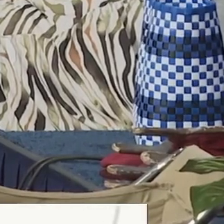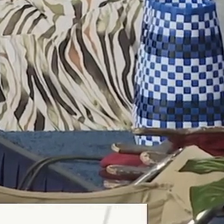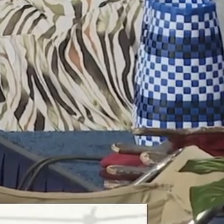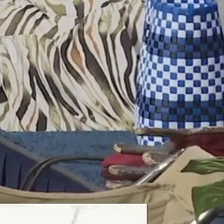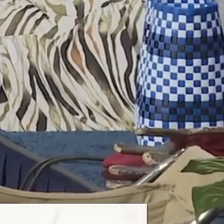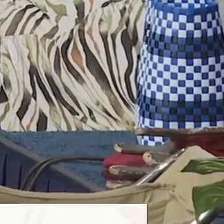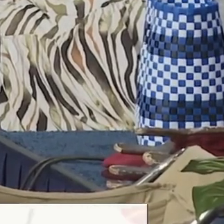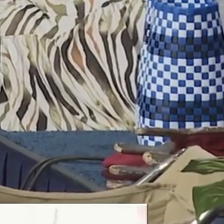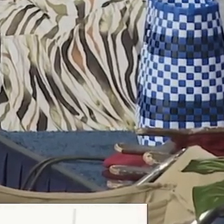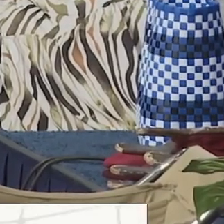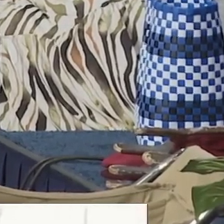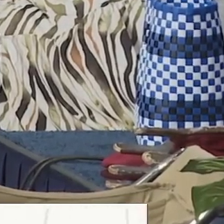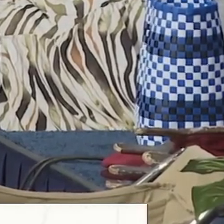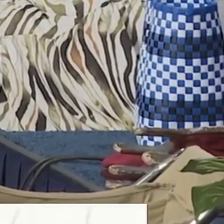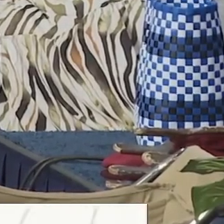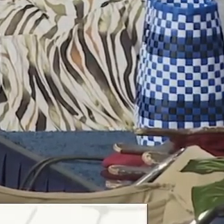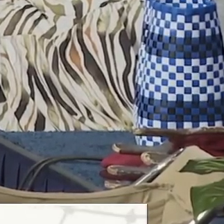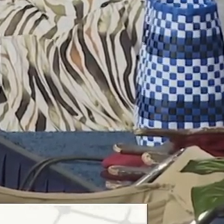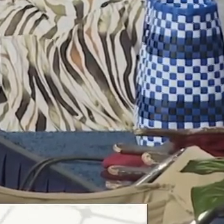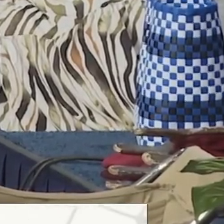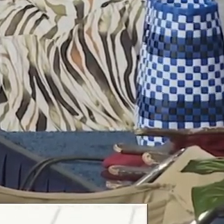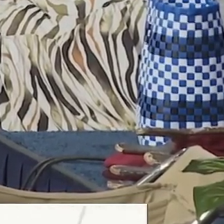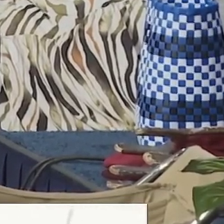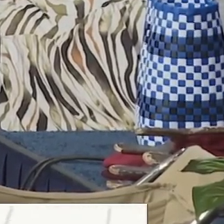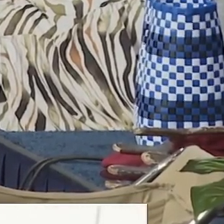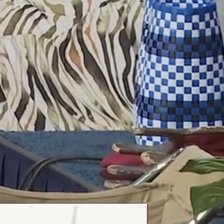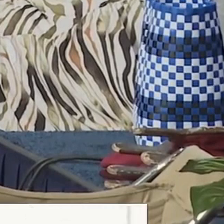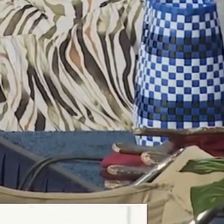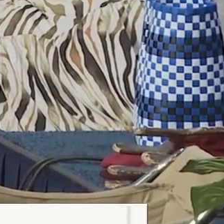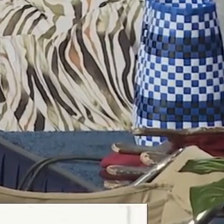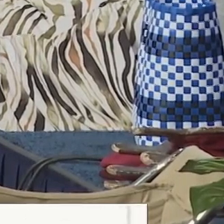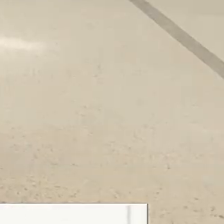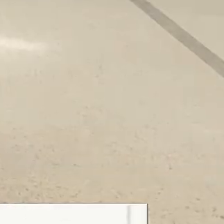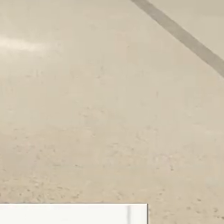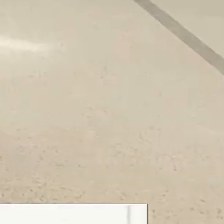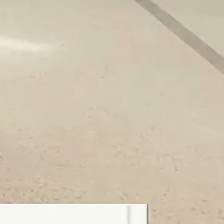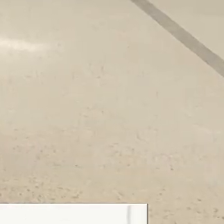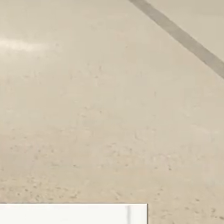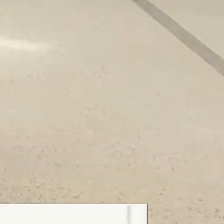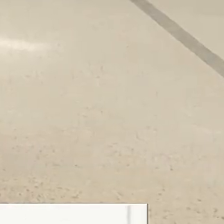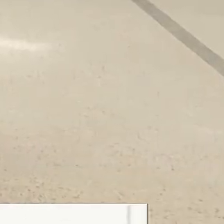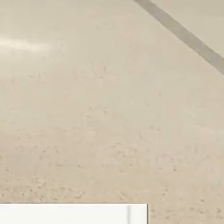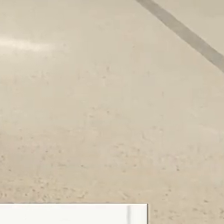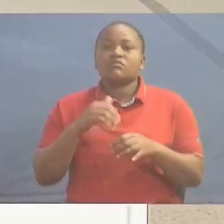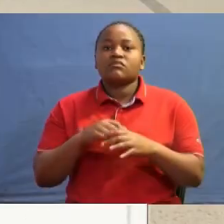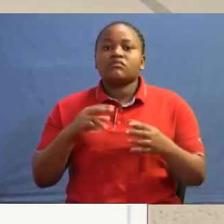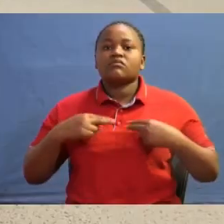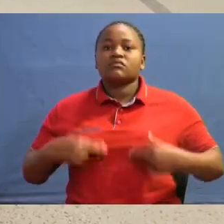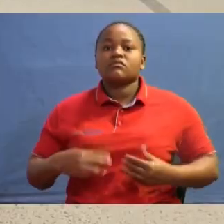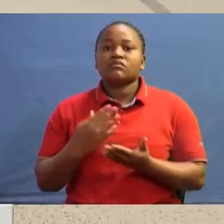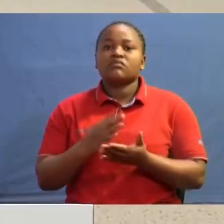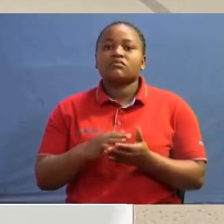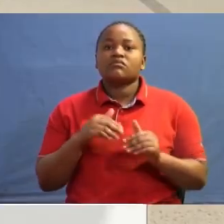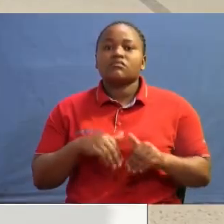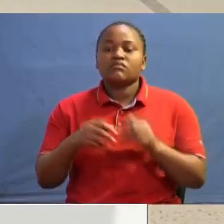its means, while stating that the government cherishes the job that doctors and interns do in the health sector. According